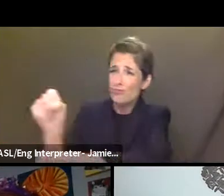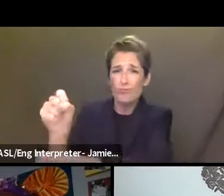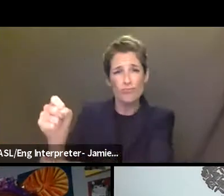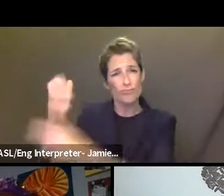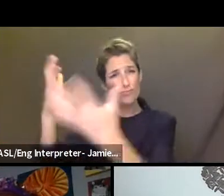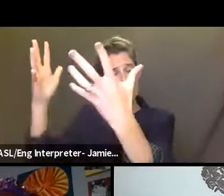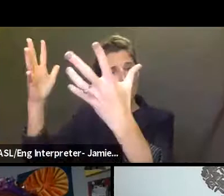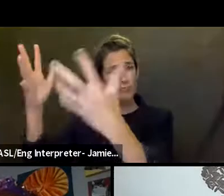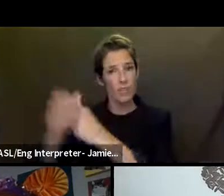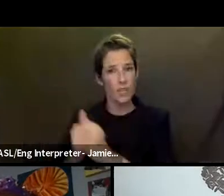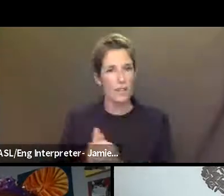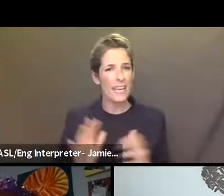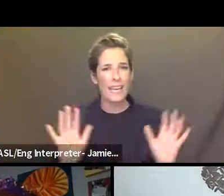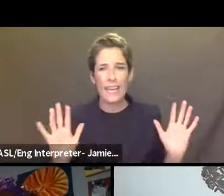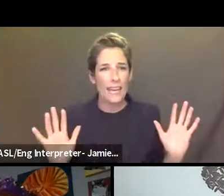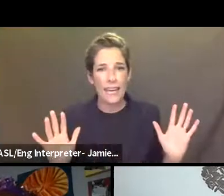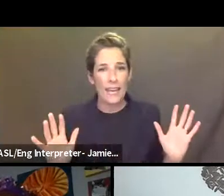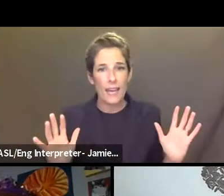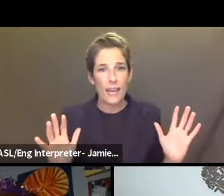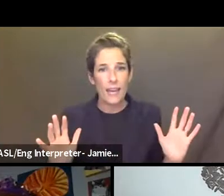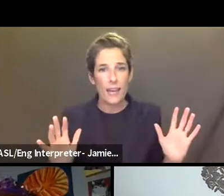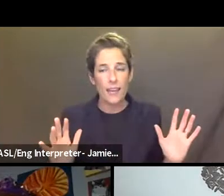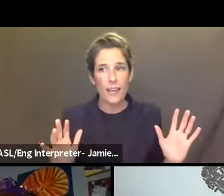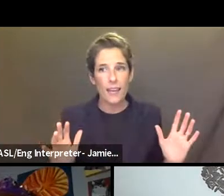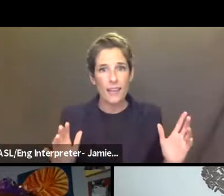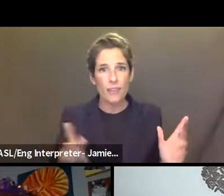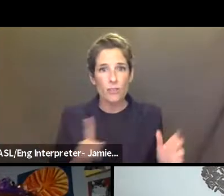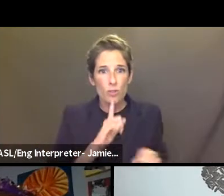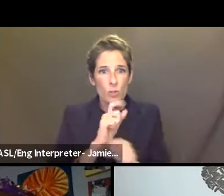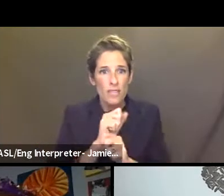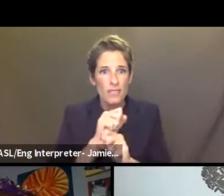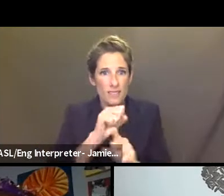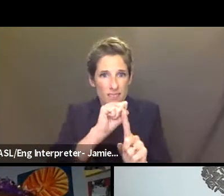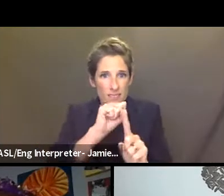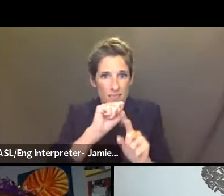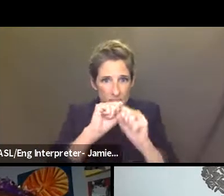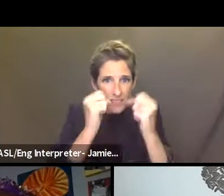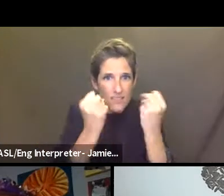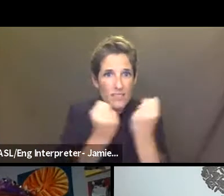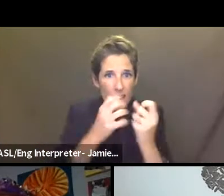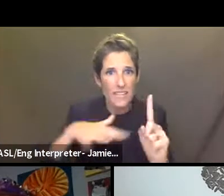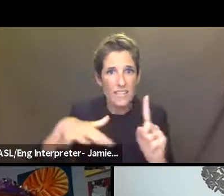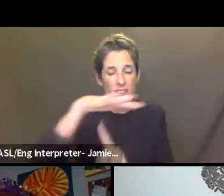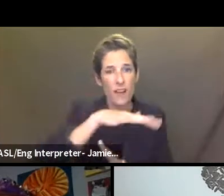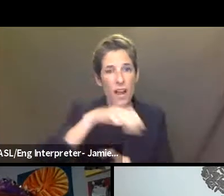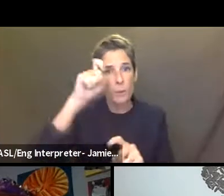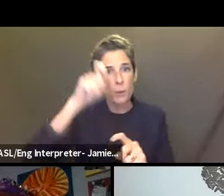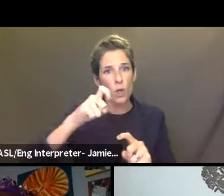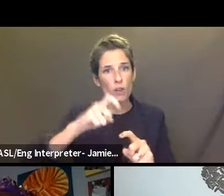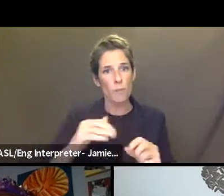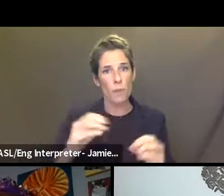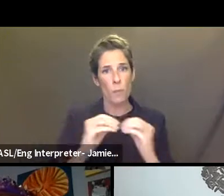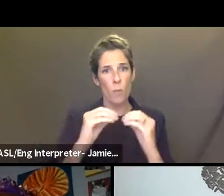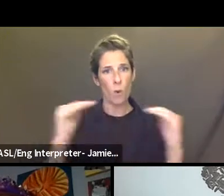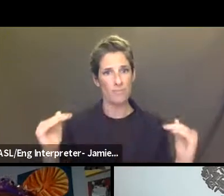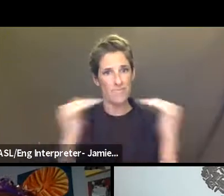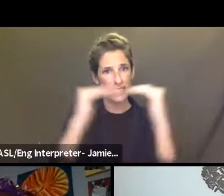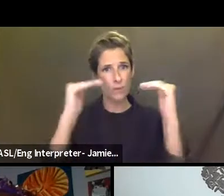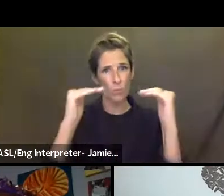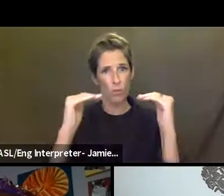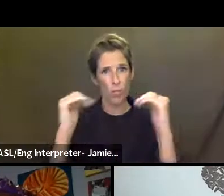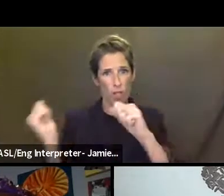what? You could have not put that there. You could have made it so that all of my community could have come across.